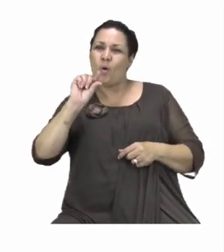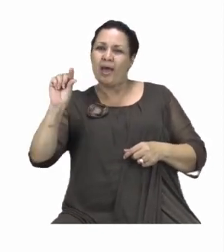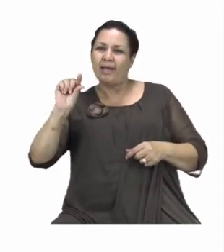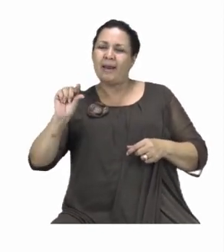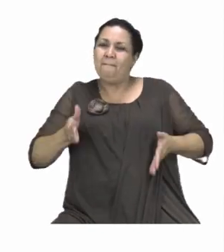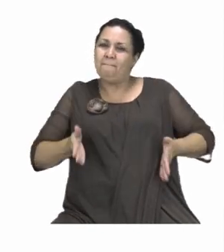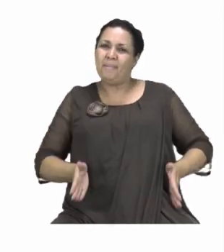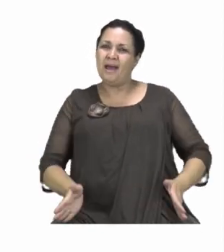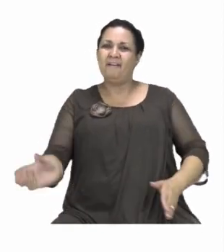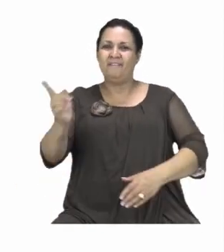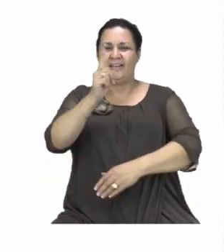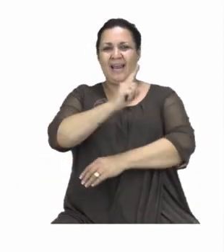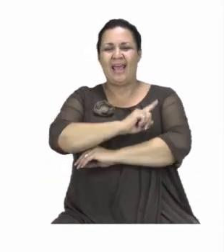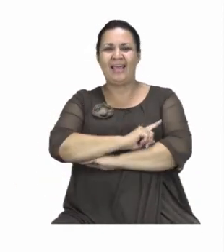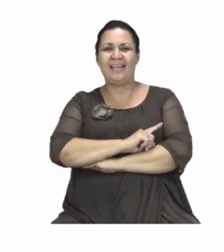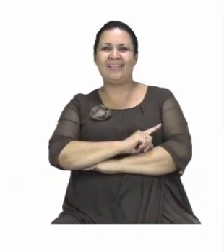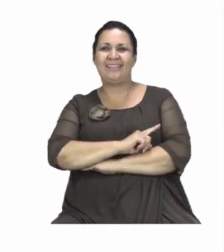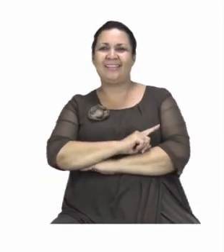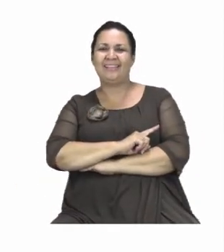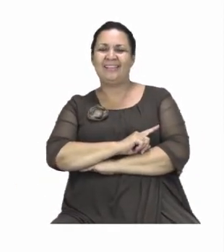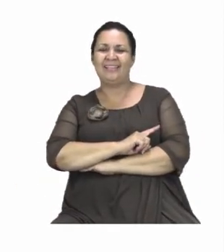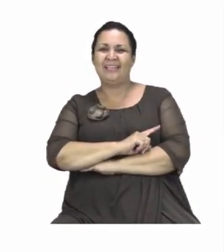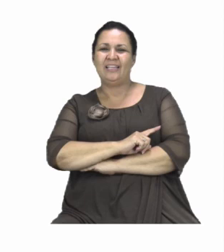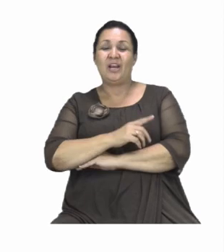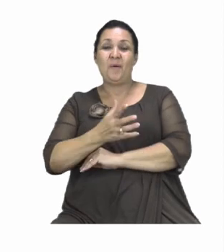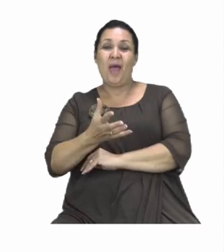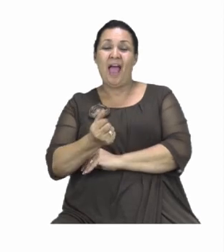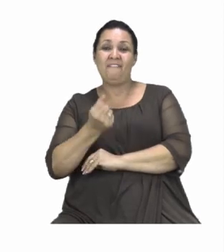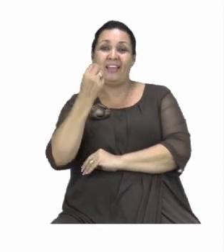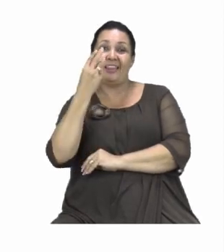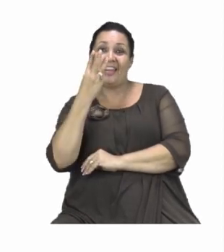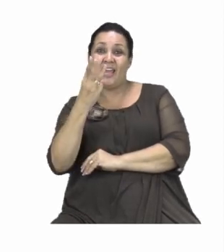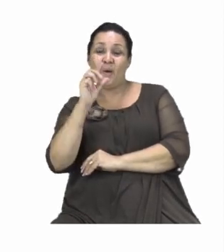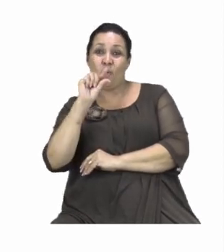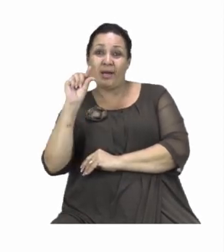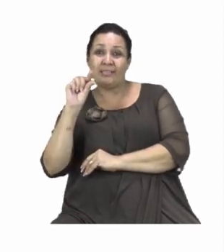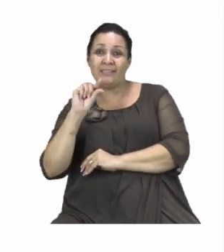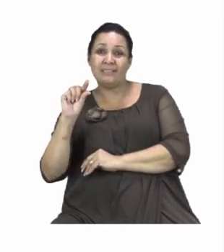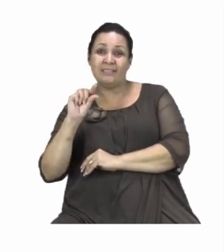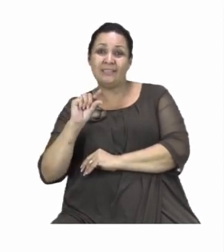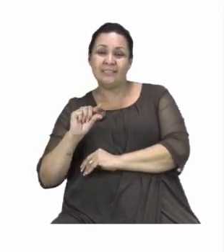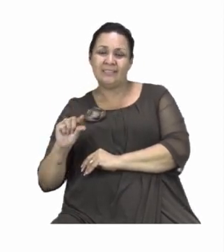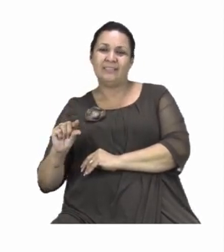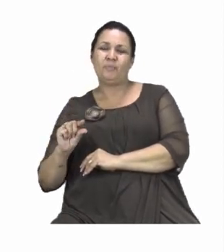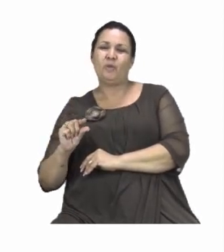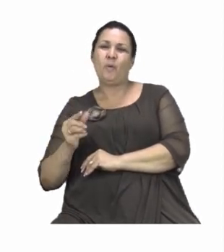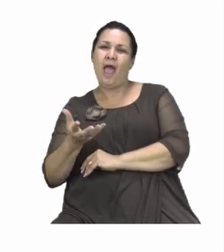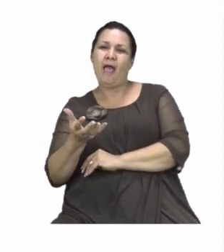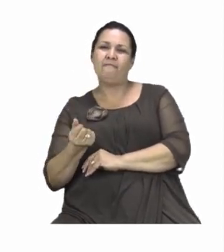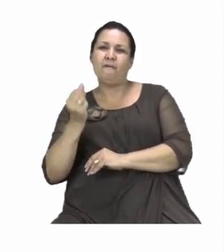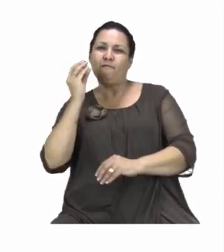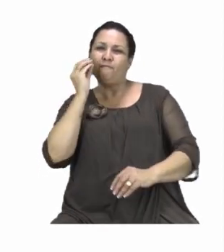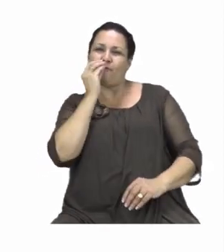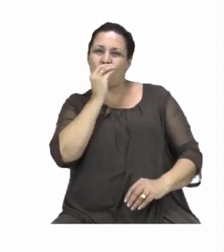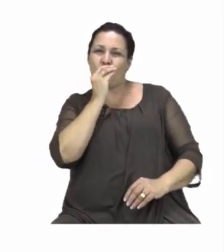birthday. So now we have 3 words. We have food,